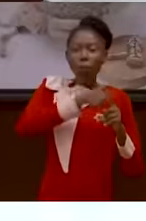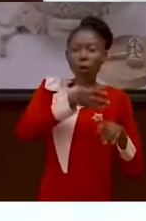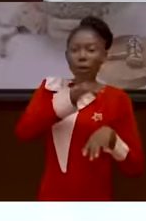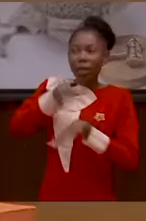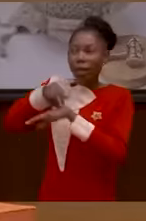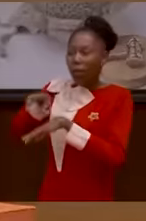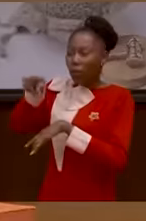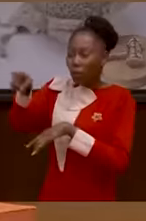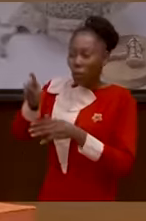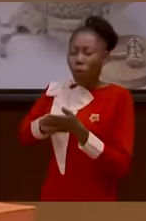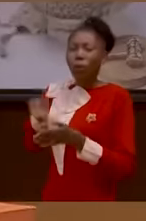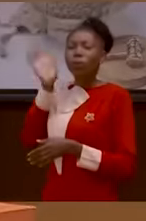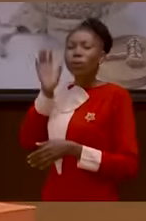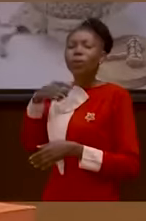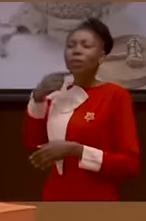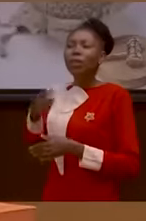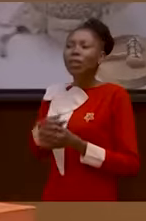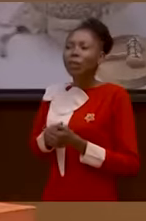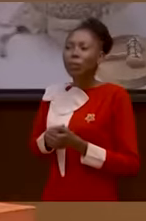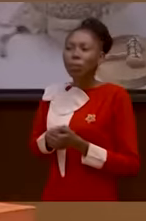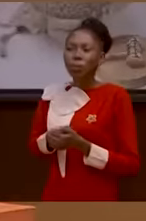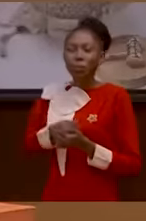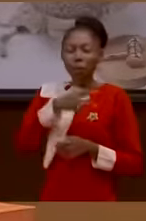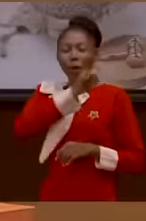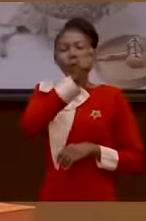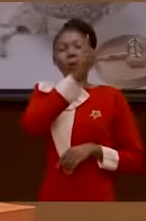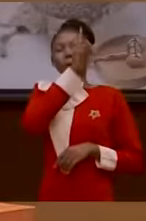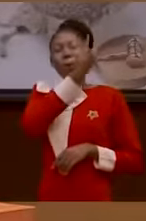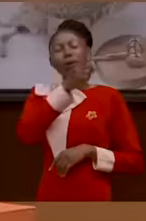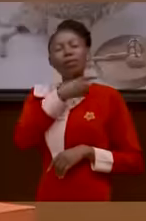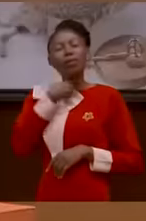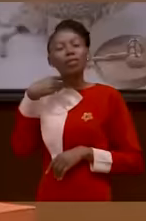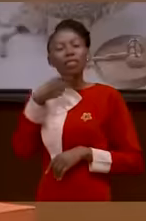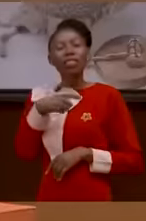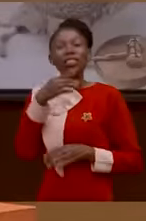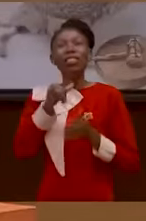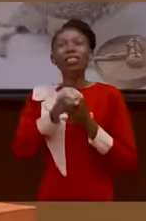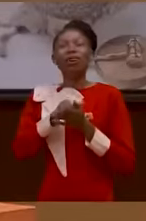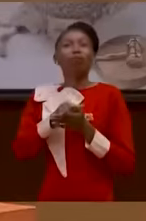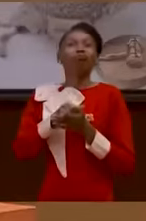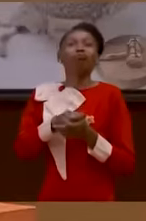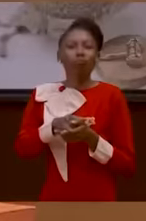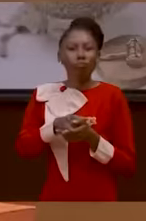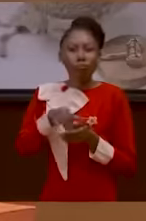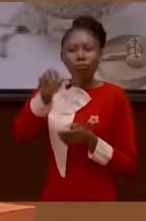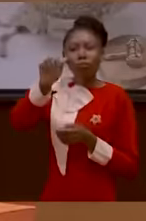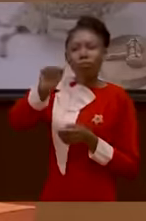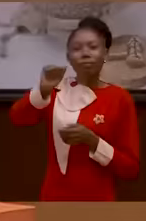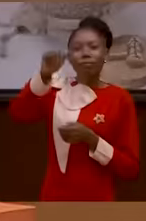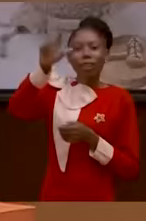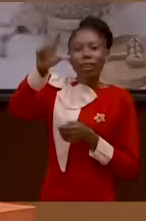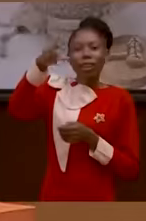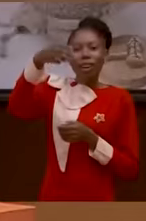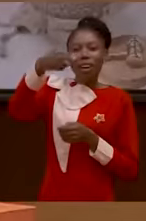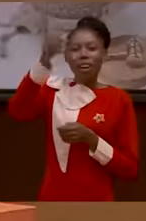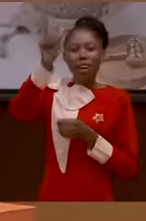say? One, his name is Ava Toib. Mm-hmm. He texts me that he is from... that he is calling me